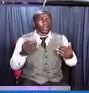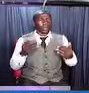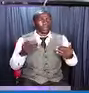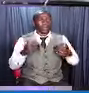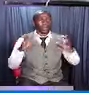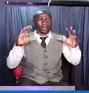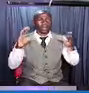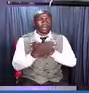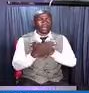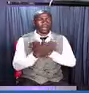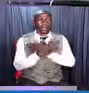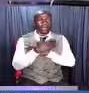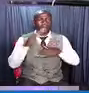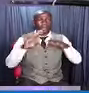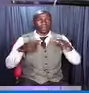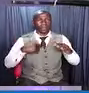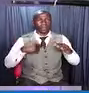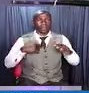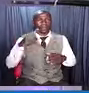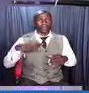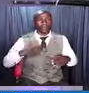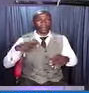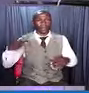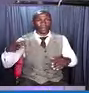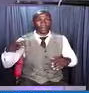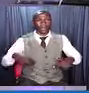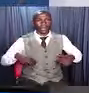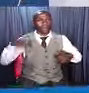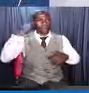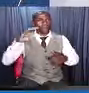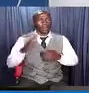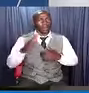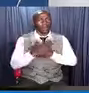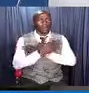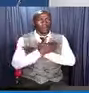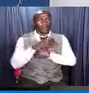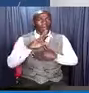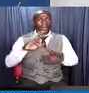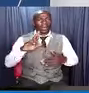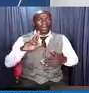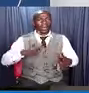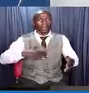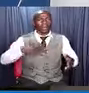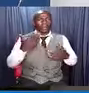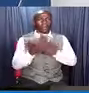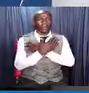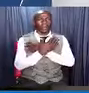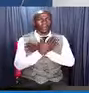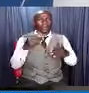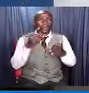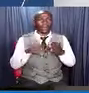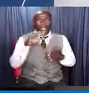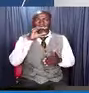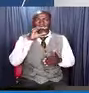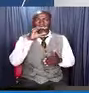kuliko huu. He says there's no one with greater love than this. Wamtu wake kwa ajili ya rafiki zangu. That a man lay down his life for his friends. Nini mmekuwa rafiki zangu mkitenda ninayo waamuru. Ye are